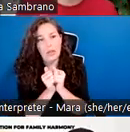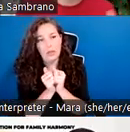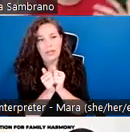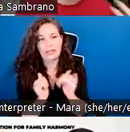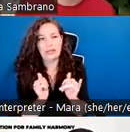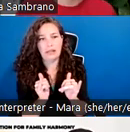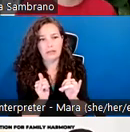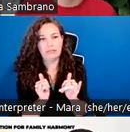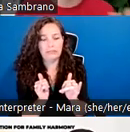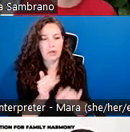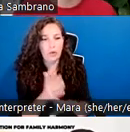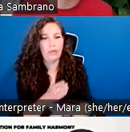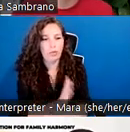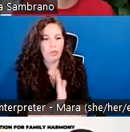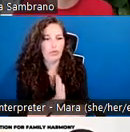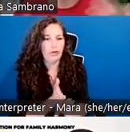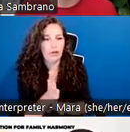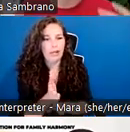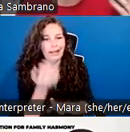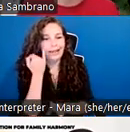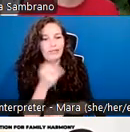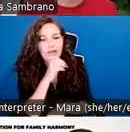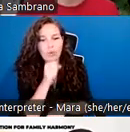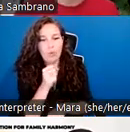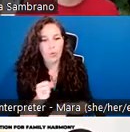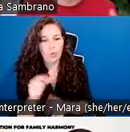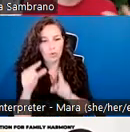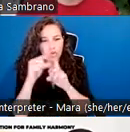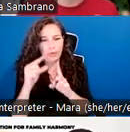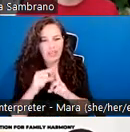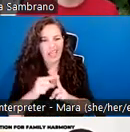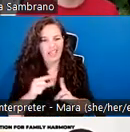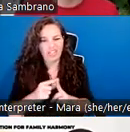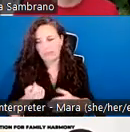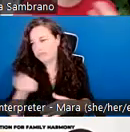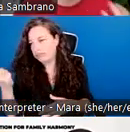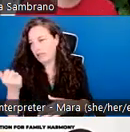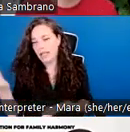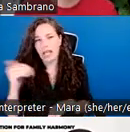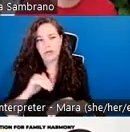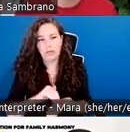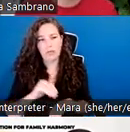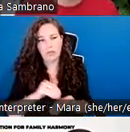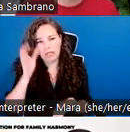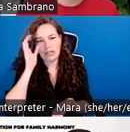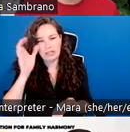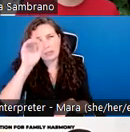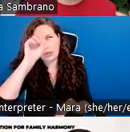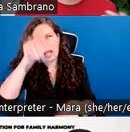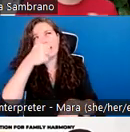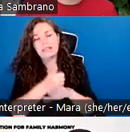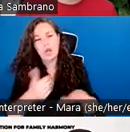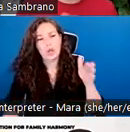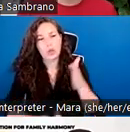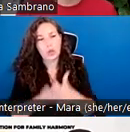we can always reconceptualize outdated terminology and the way that we view gender affirming care in our trans patients. So